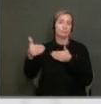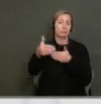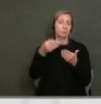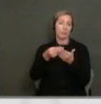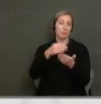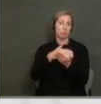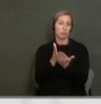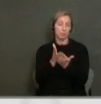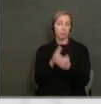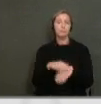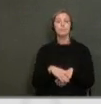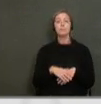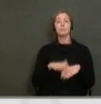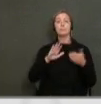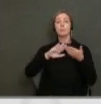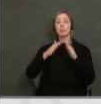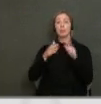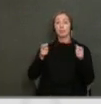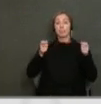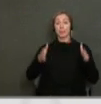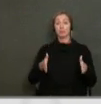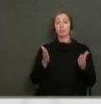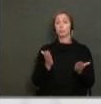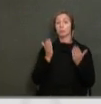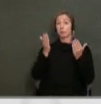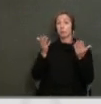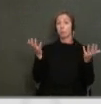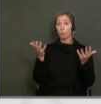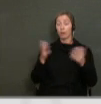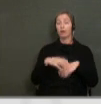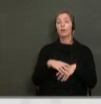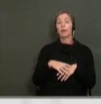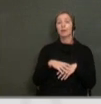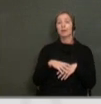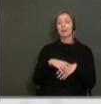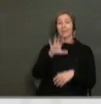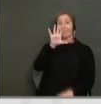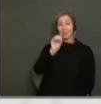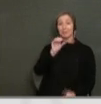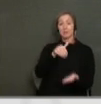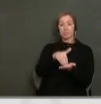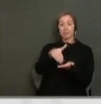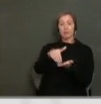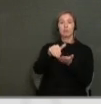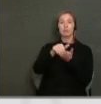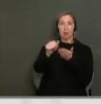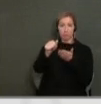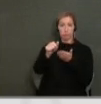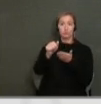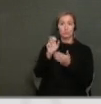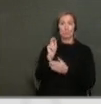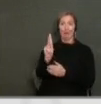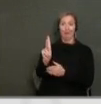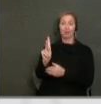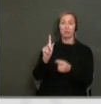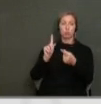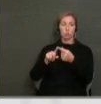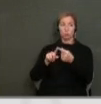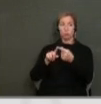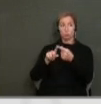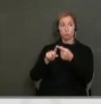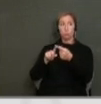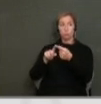the city manager is recommending is to give $50 million back to the ratepayers The same way